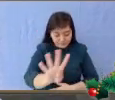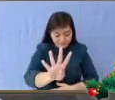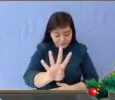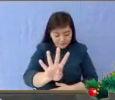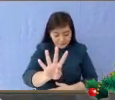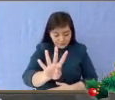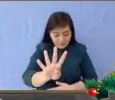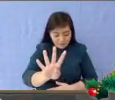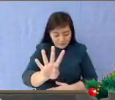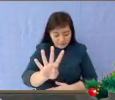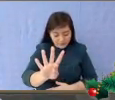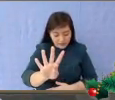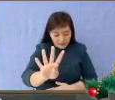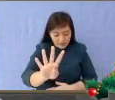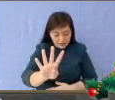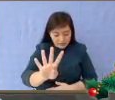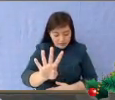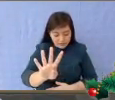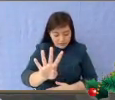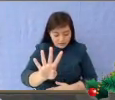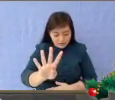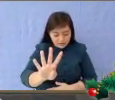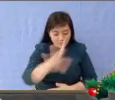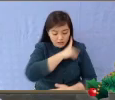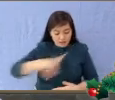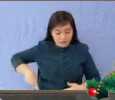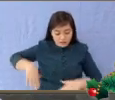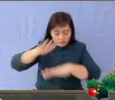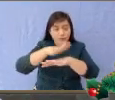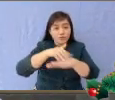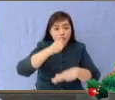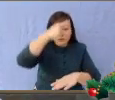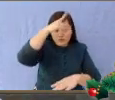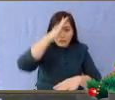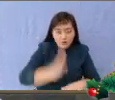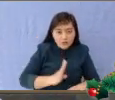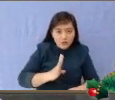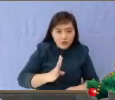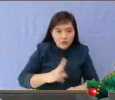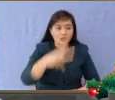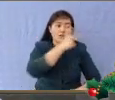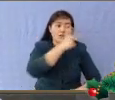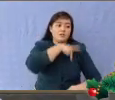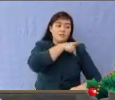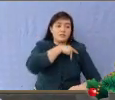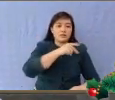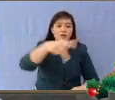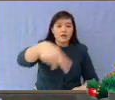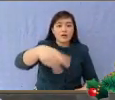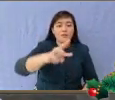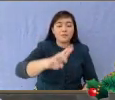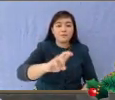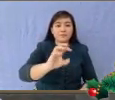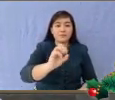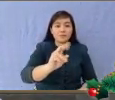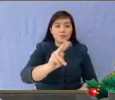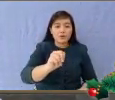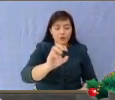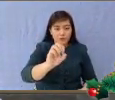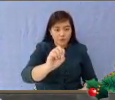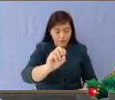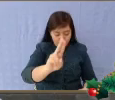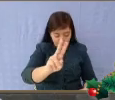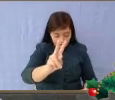thou art with me. Thy rod, your rod, and your staff, thy